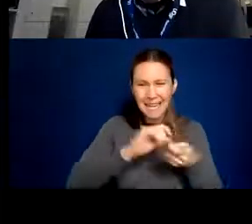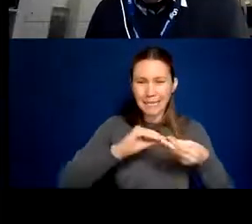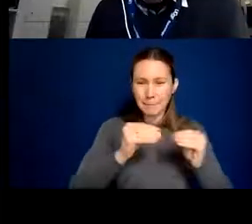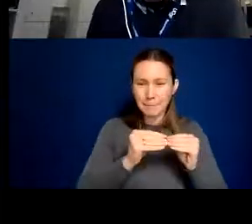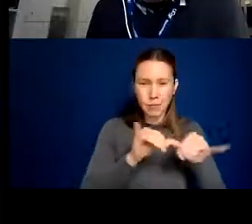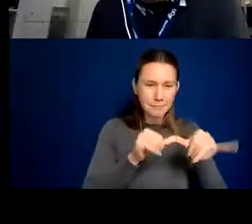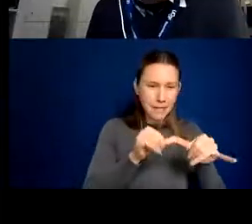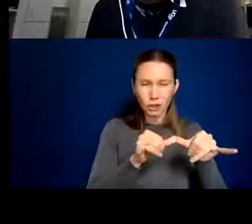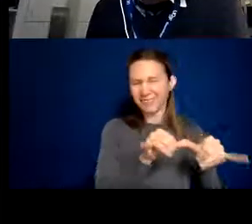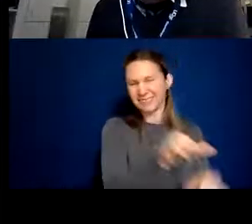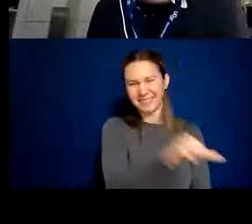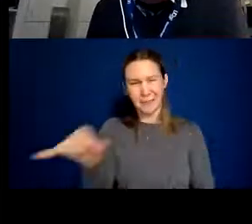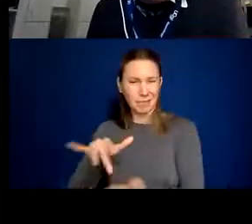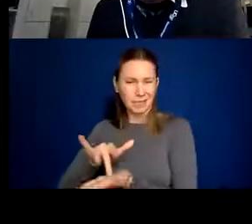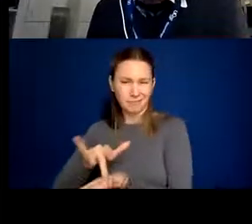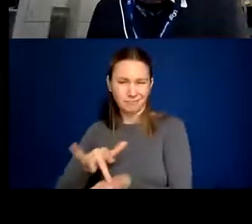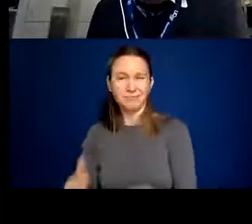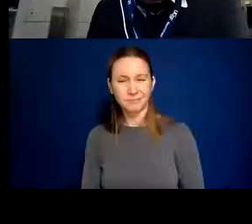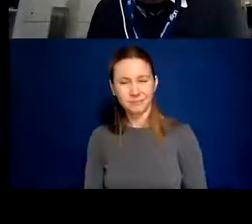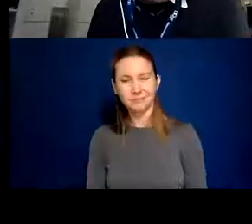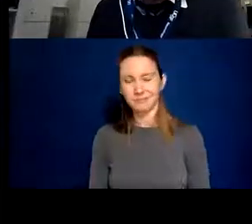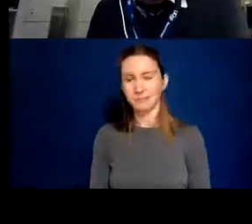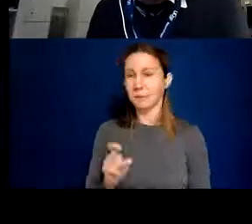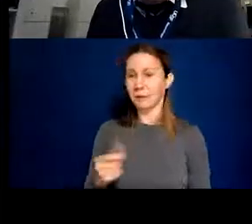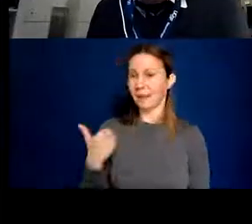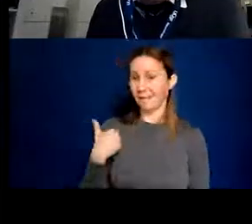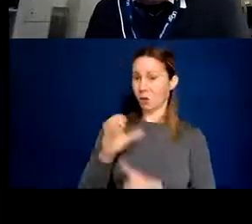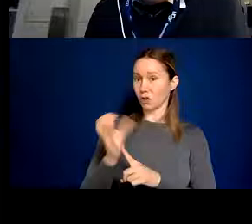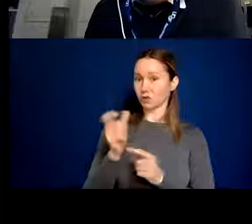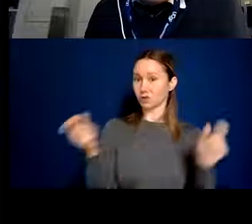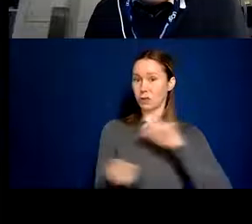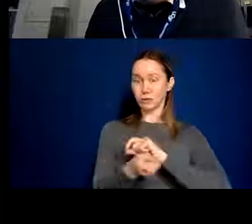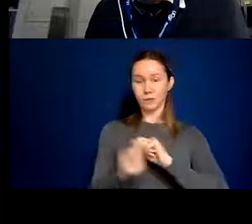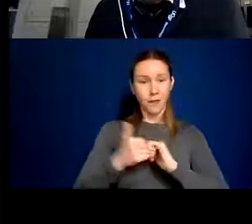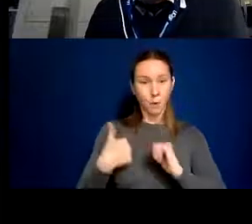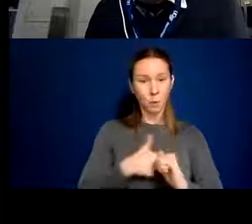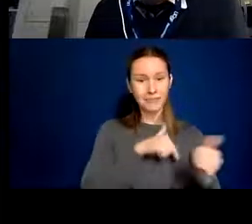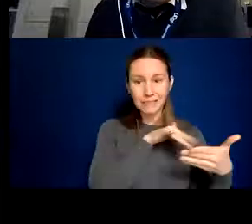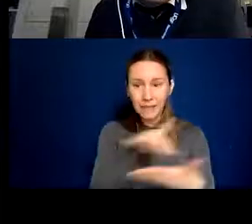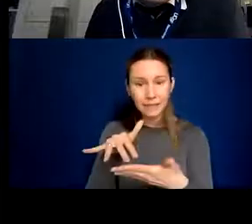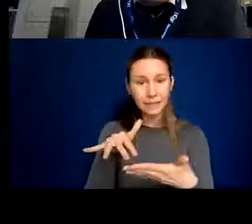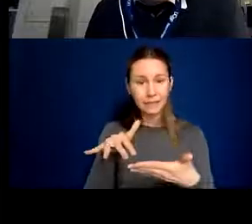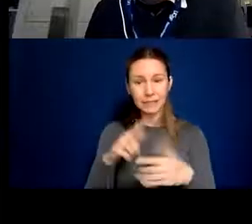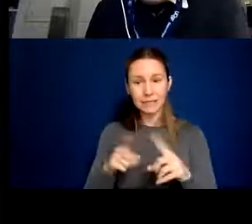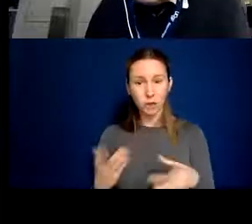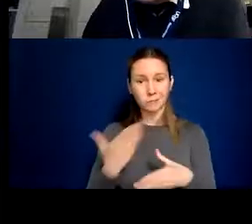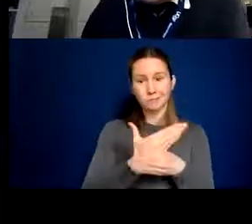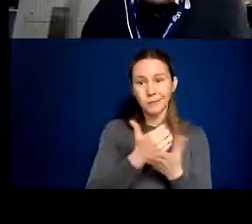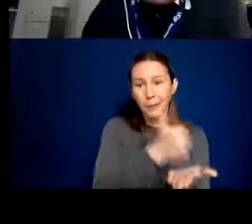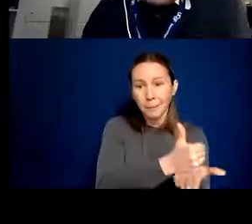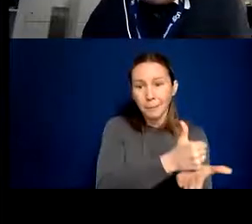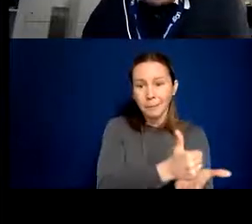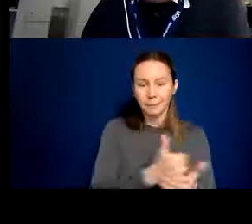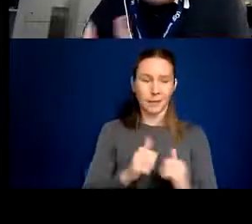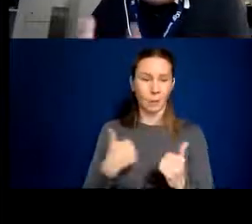So there's got to be a cultural change about how we study these interventions and how we accept them. And so